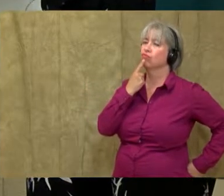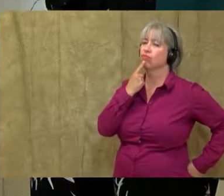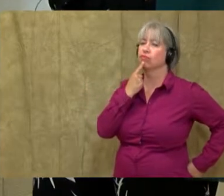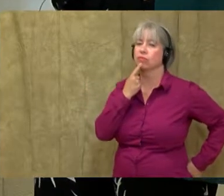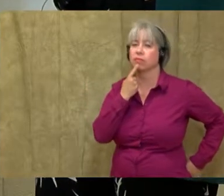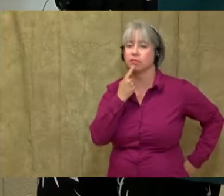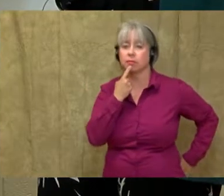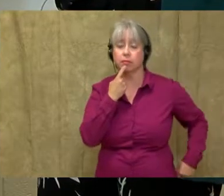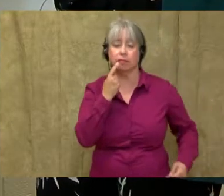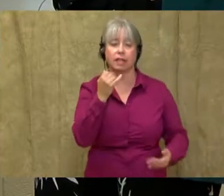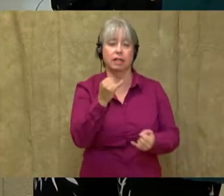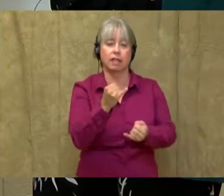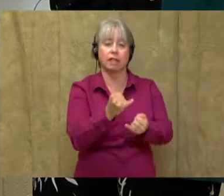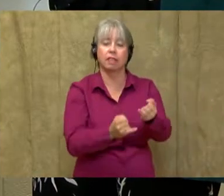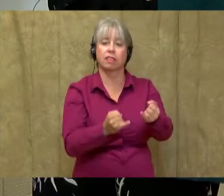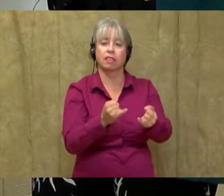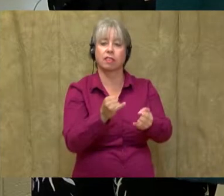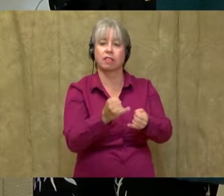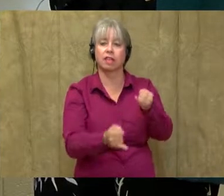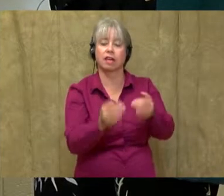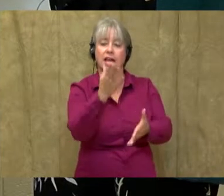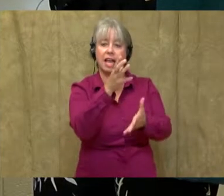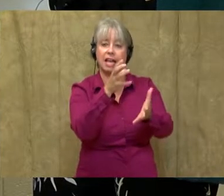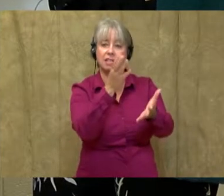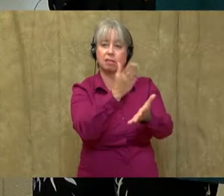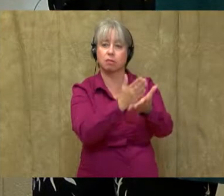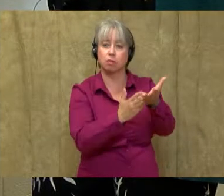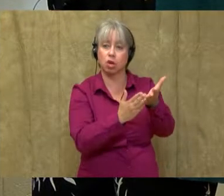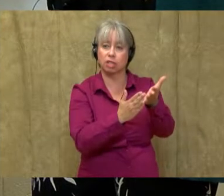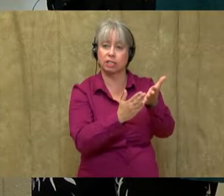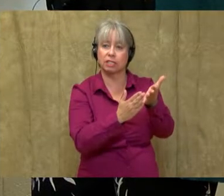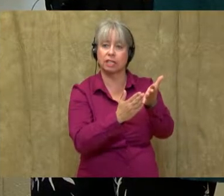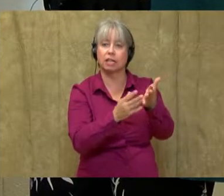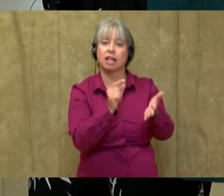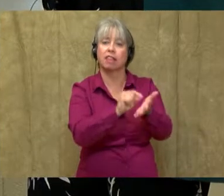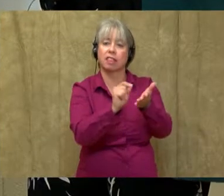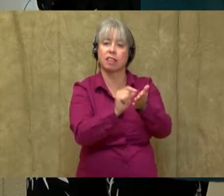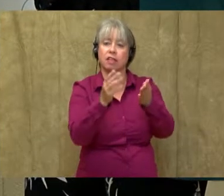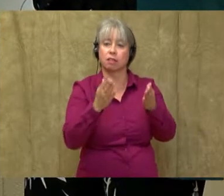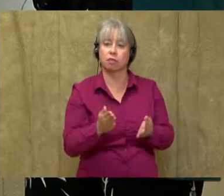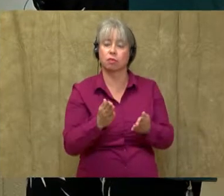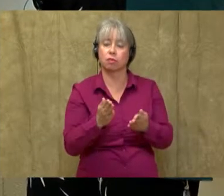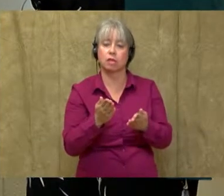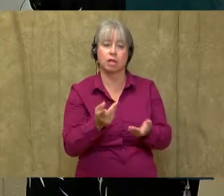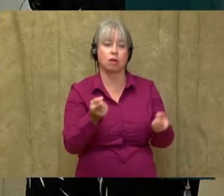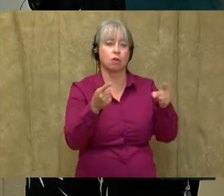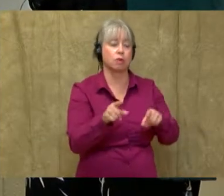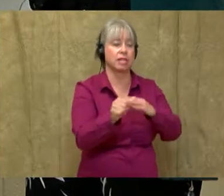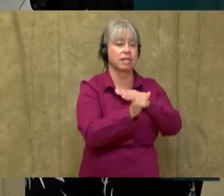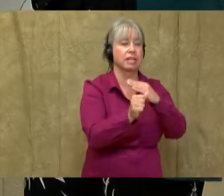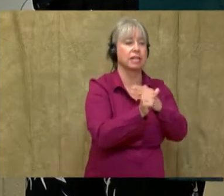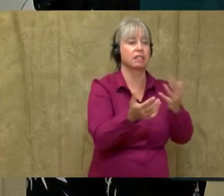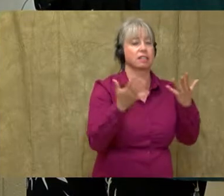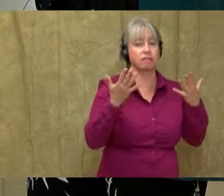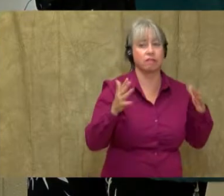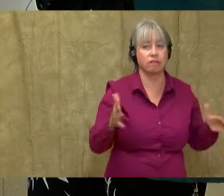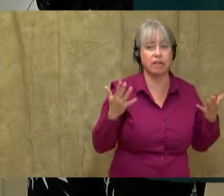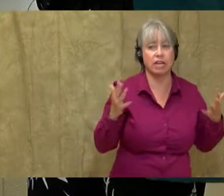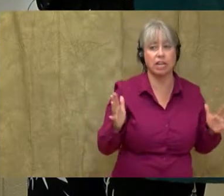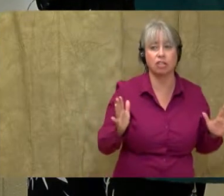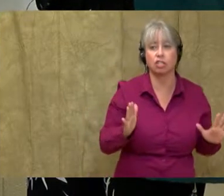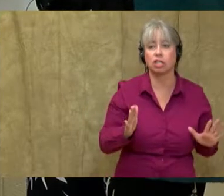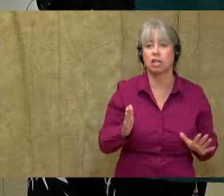So in this last section of the poem, what the author is saying is she's proposing that after the danger is over, when the danger passes, we'll